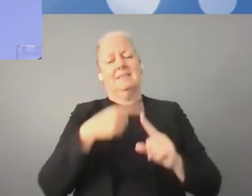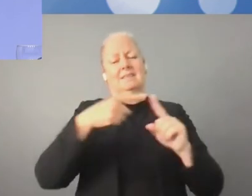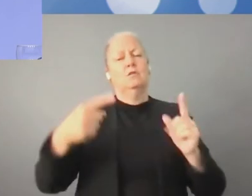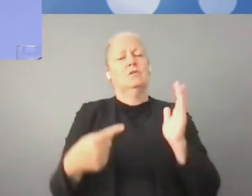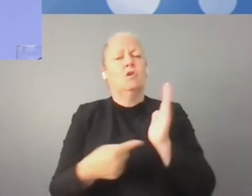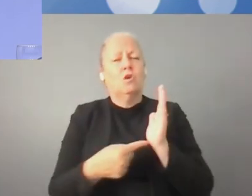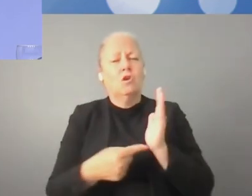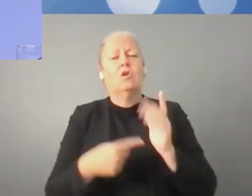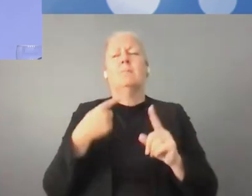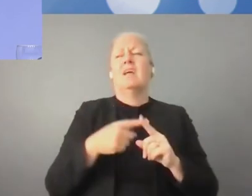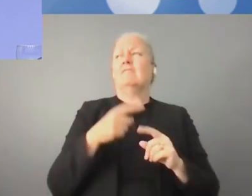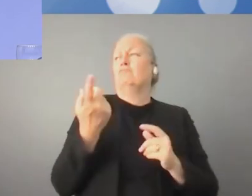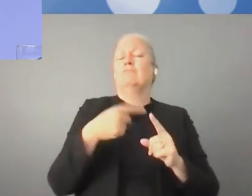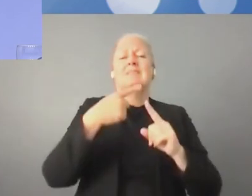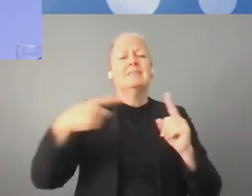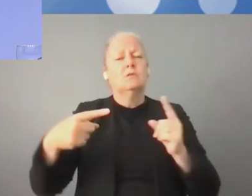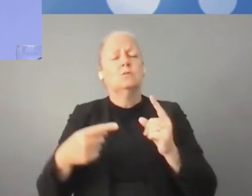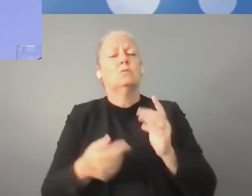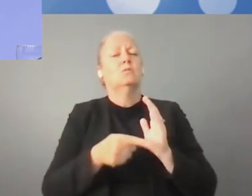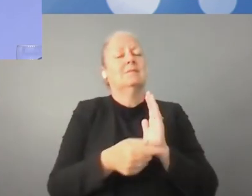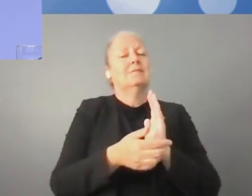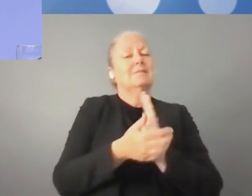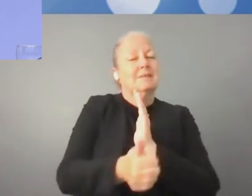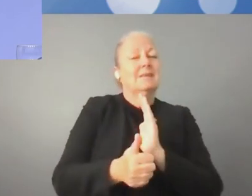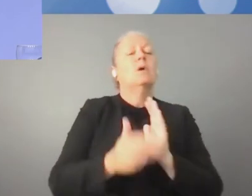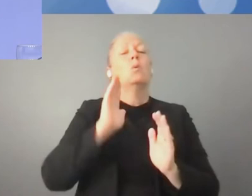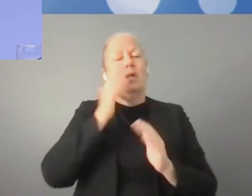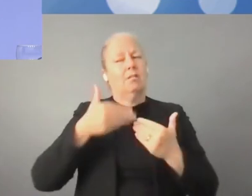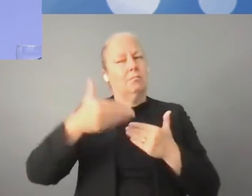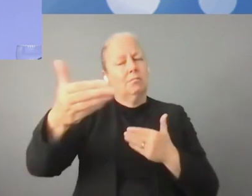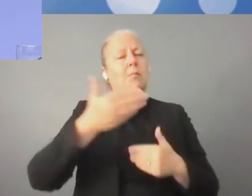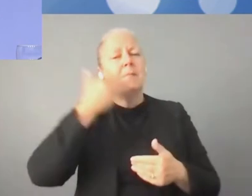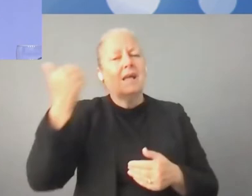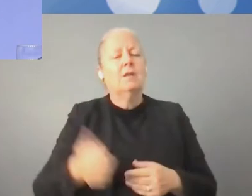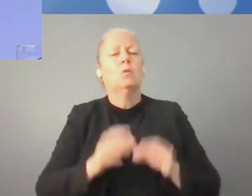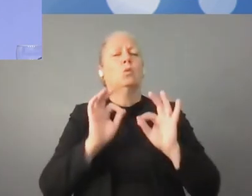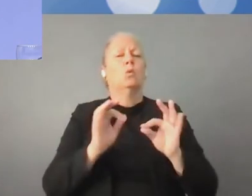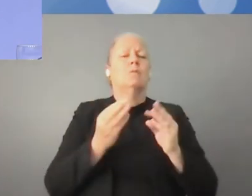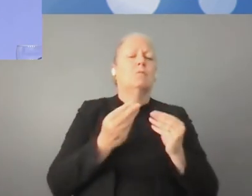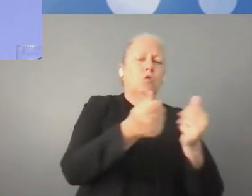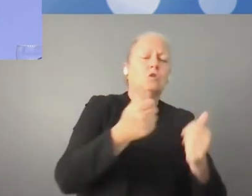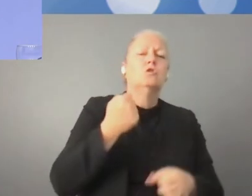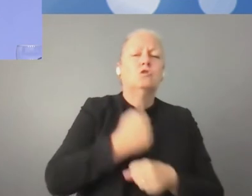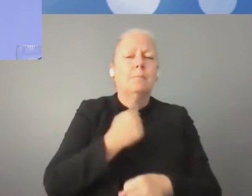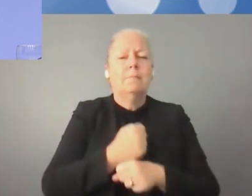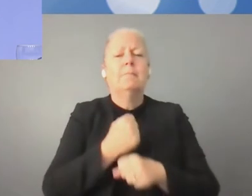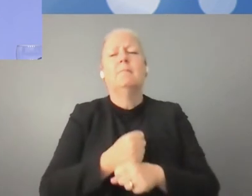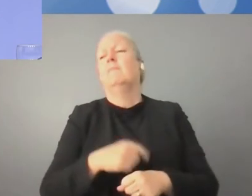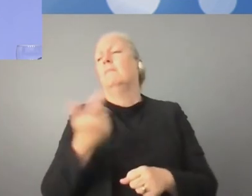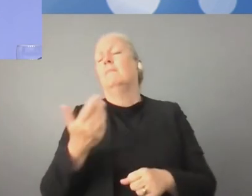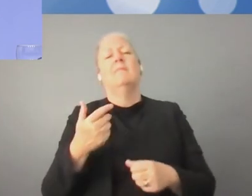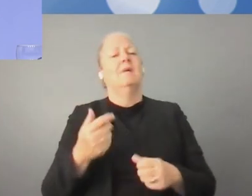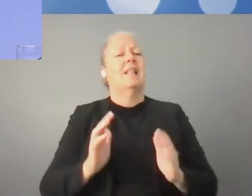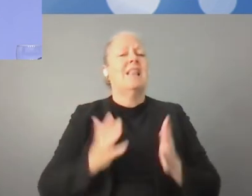skills will bring tangible results better quality of jobs but what is most important better quality of life for